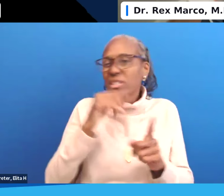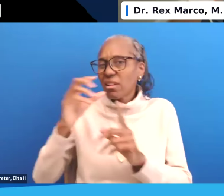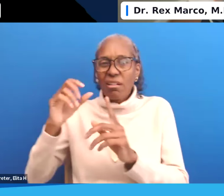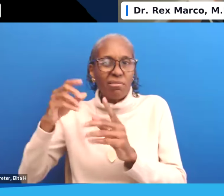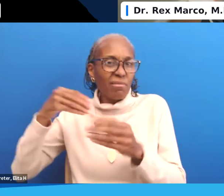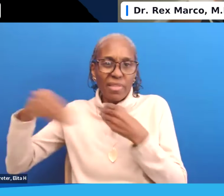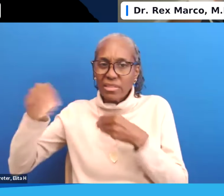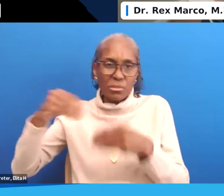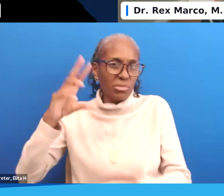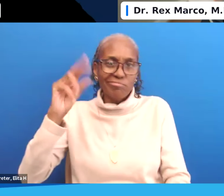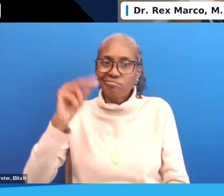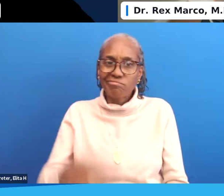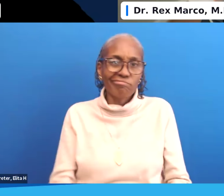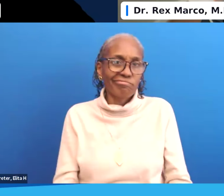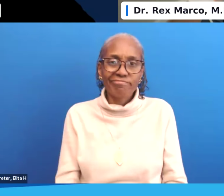flexible.